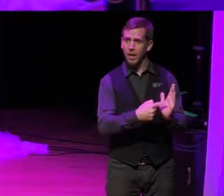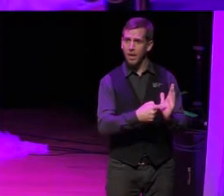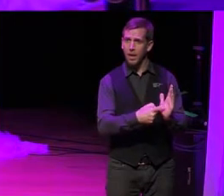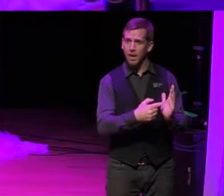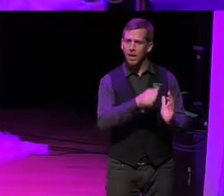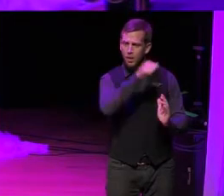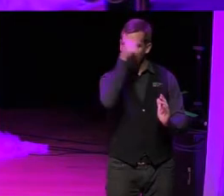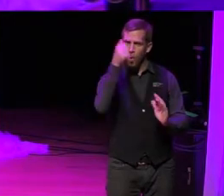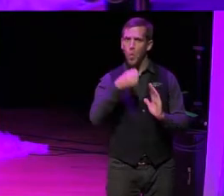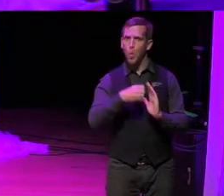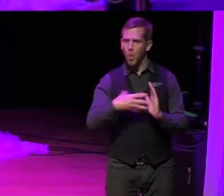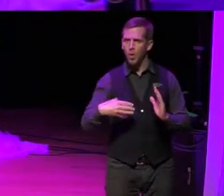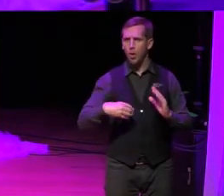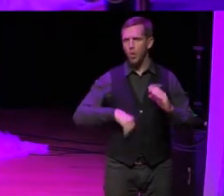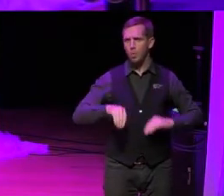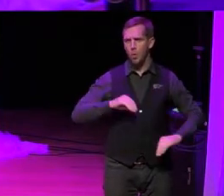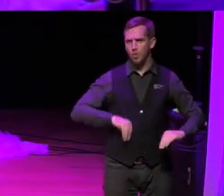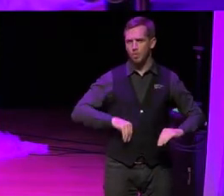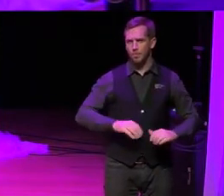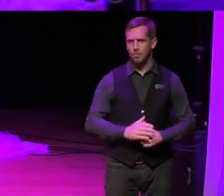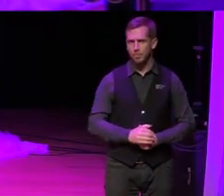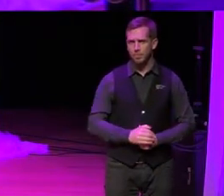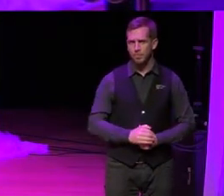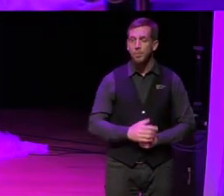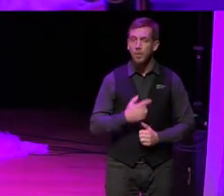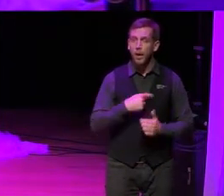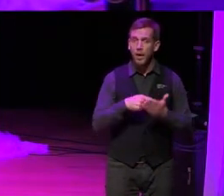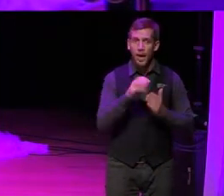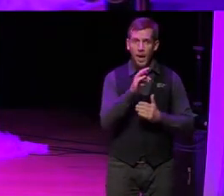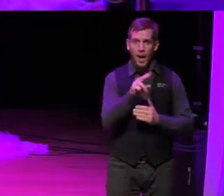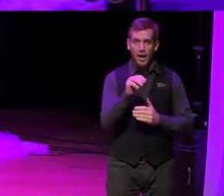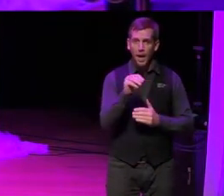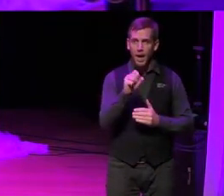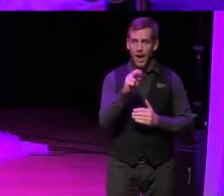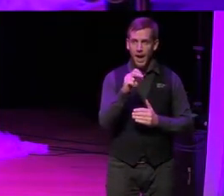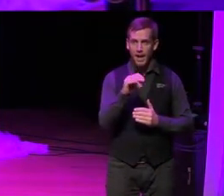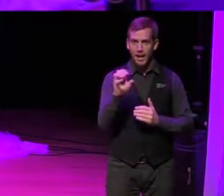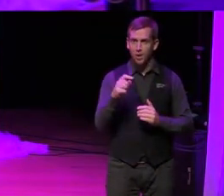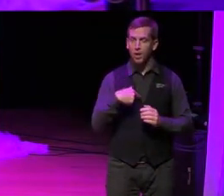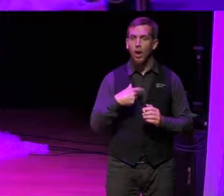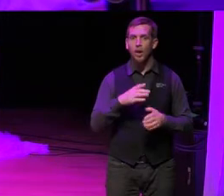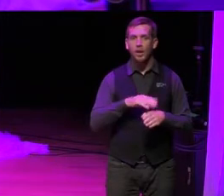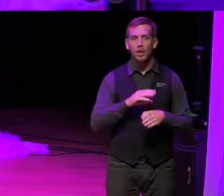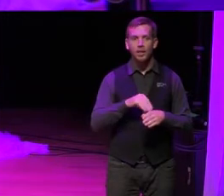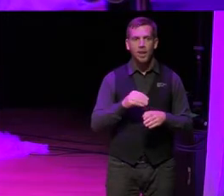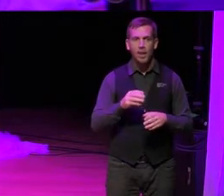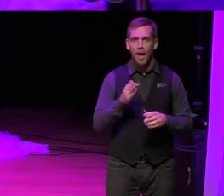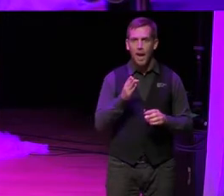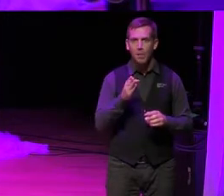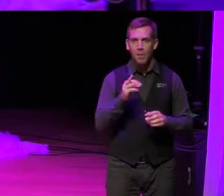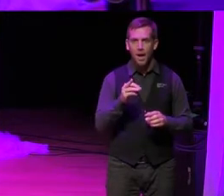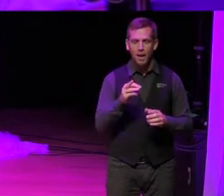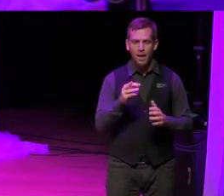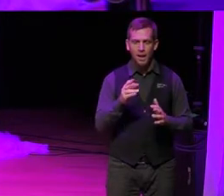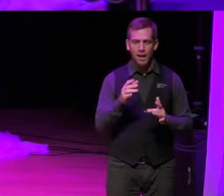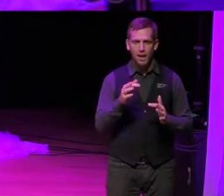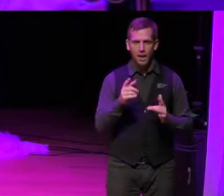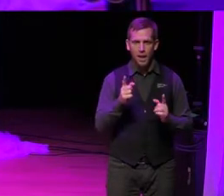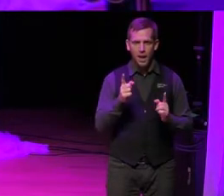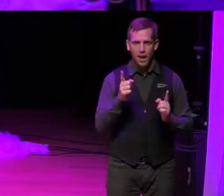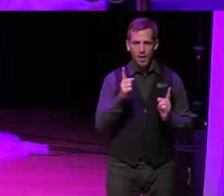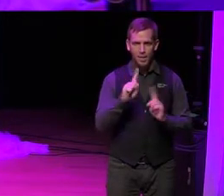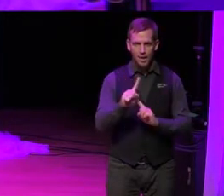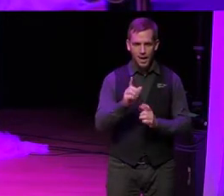impeded. My name is Hanna Gerdes. I am a Swedish human rights lawyer and the founder of Hanna and Goliath Law and